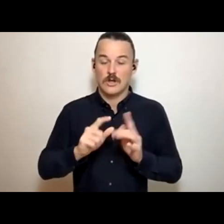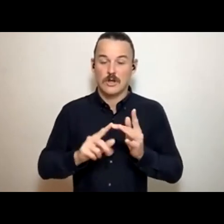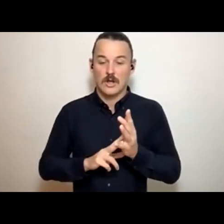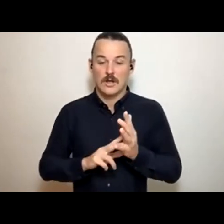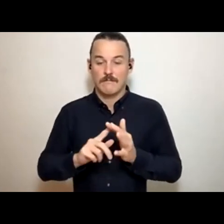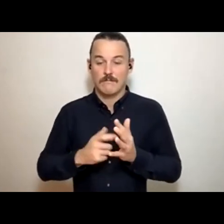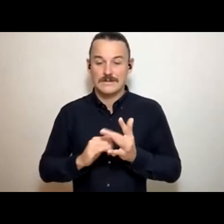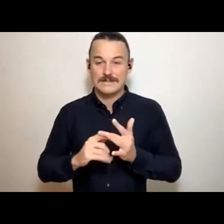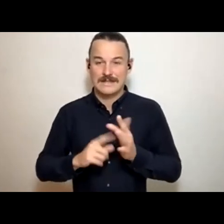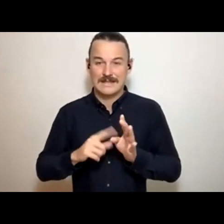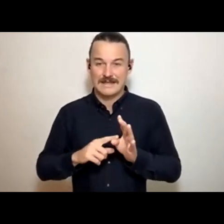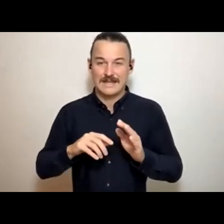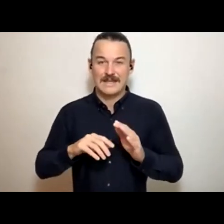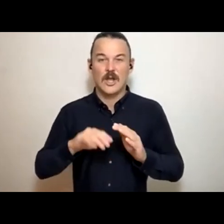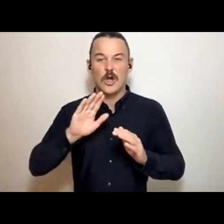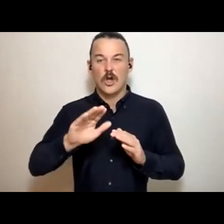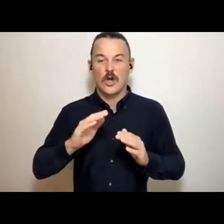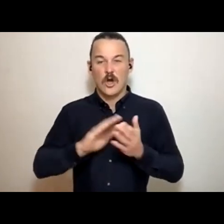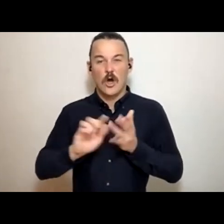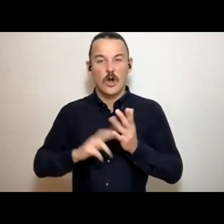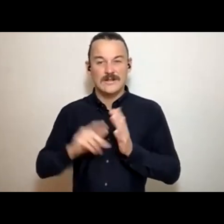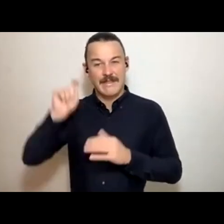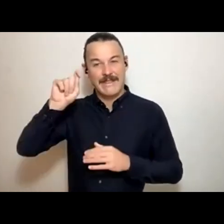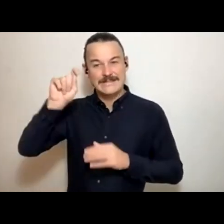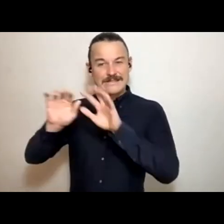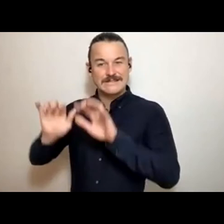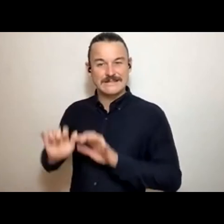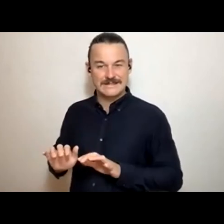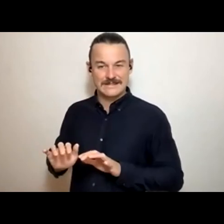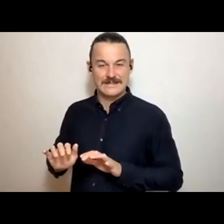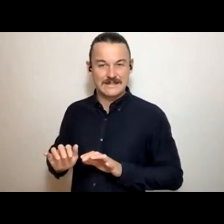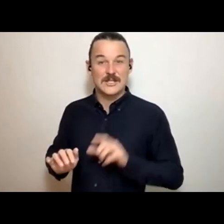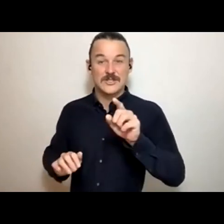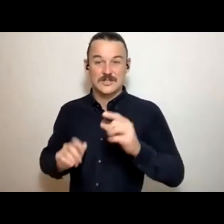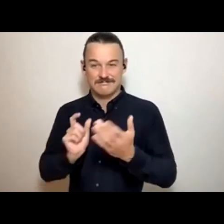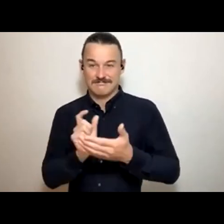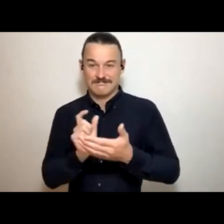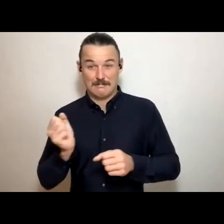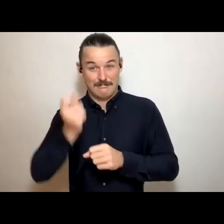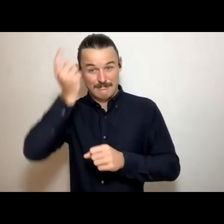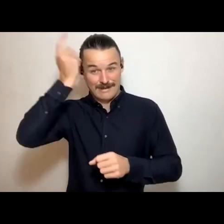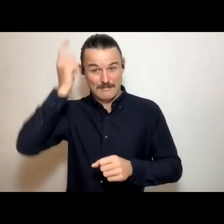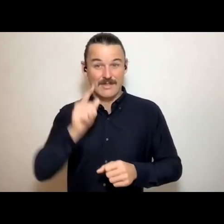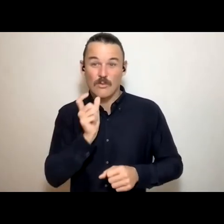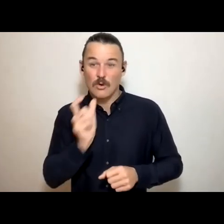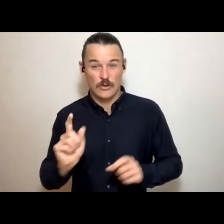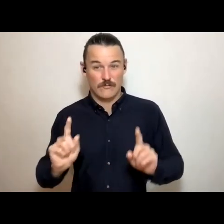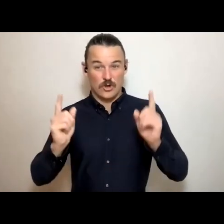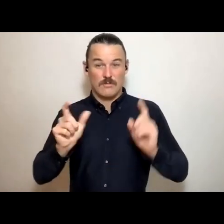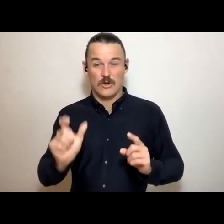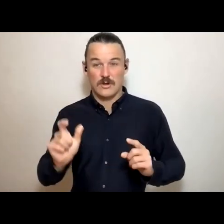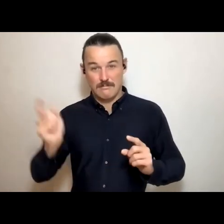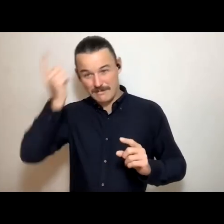honours thesis at UTS. She identified as being the middle of three generations of women somewhere on the autism